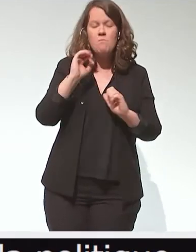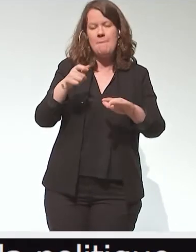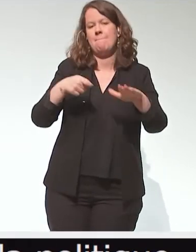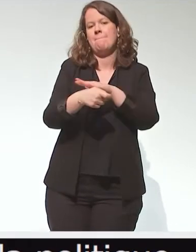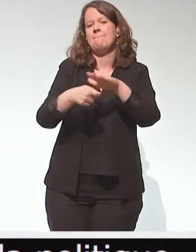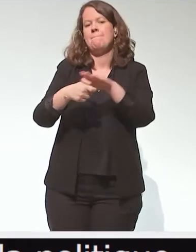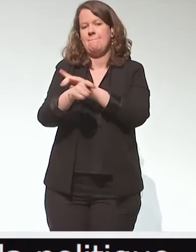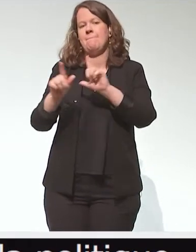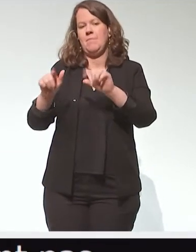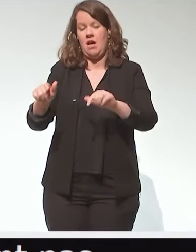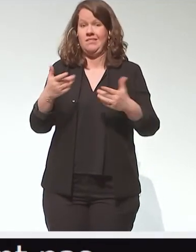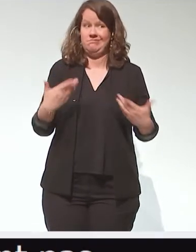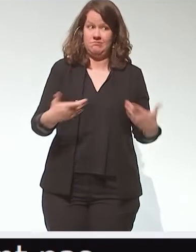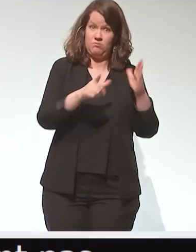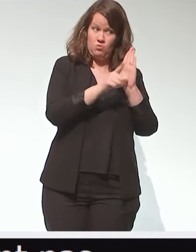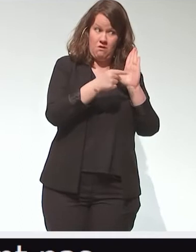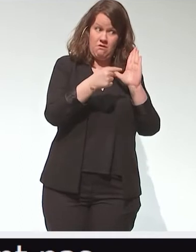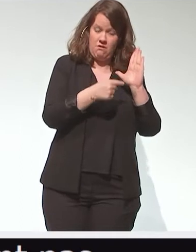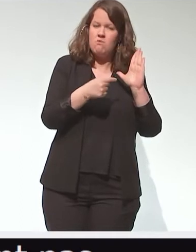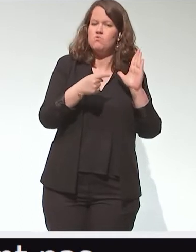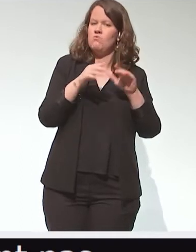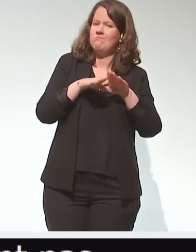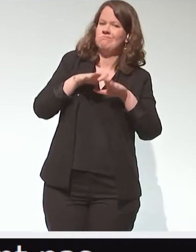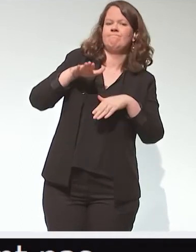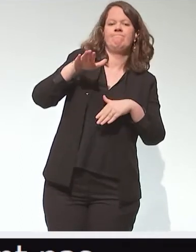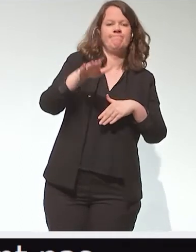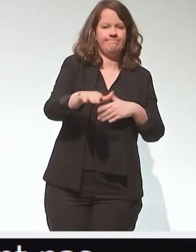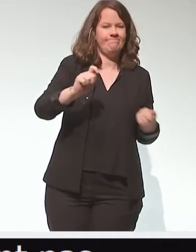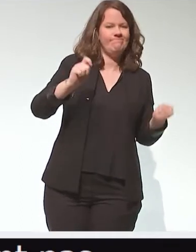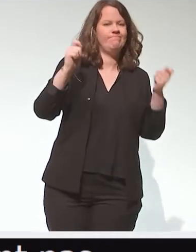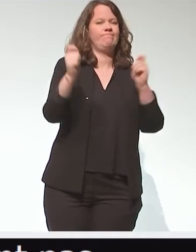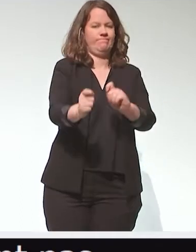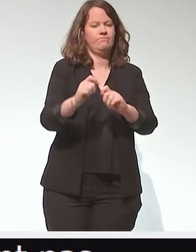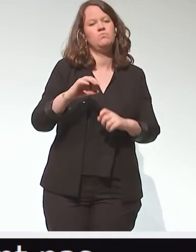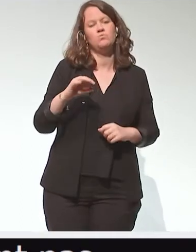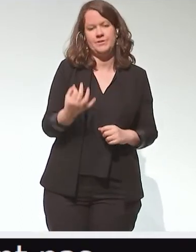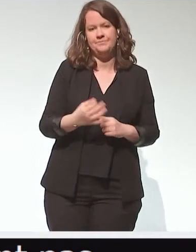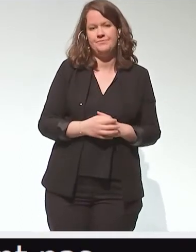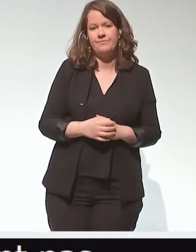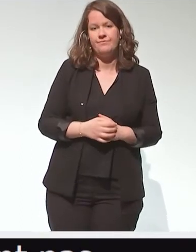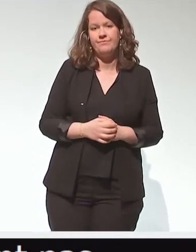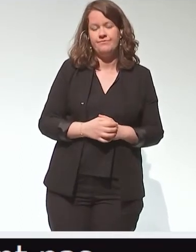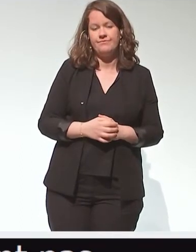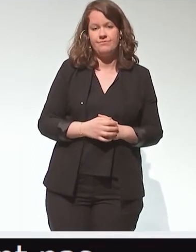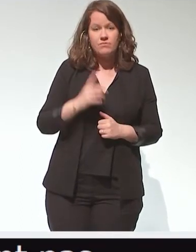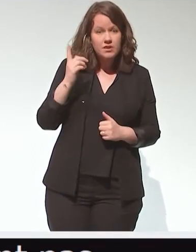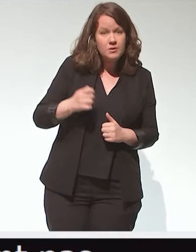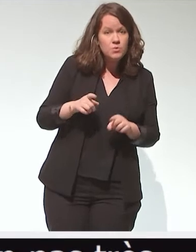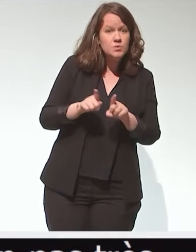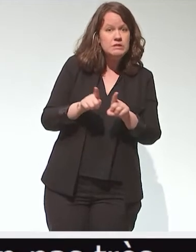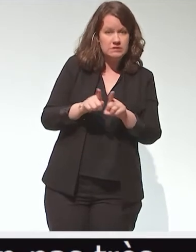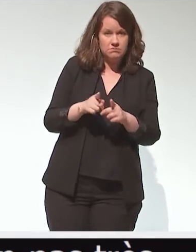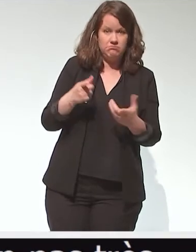Will be funded even if the actual outcome doesn't meet the target